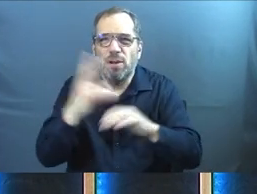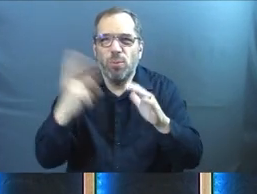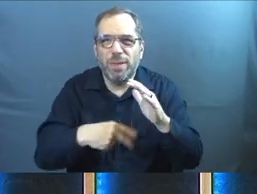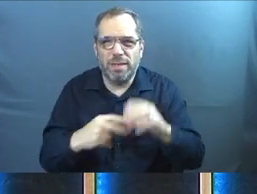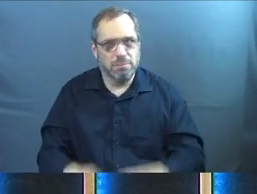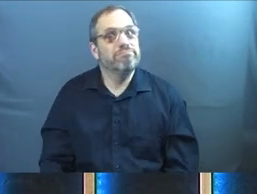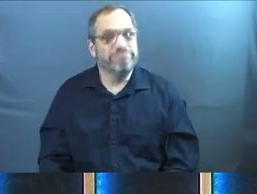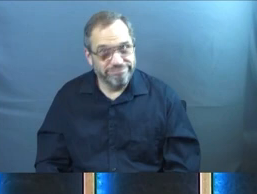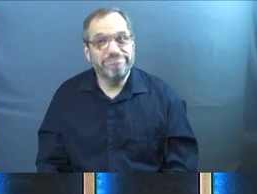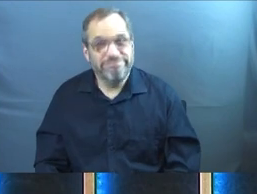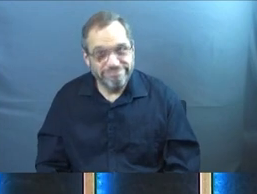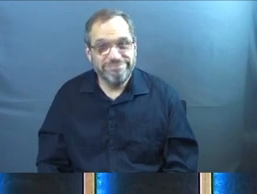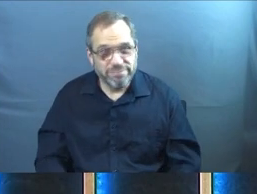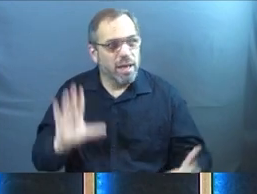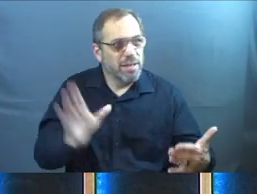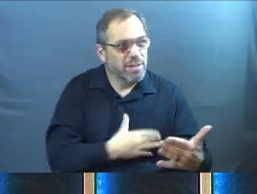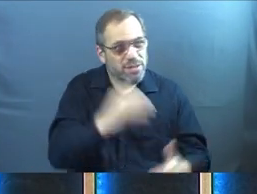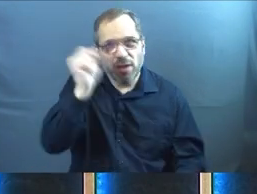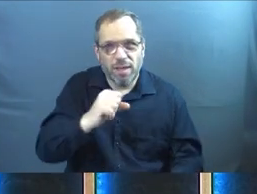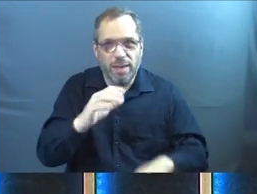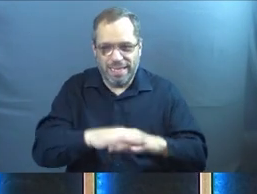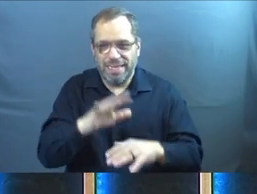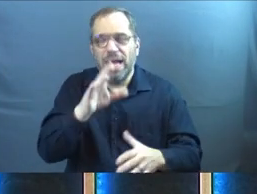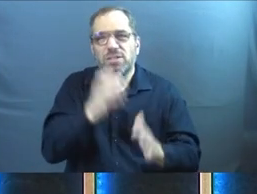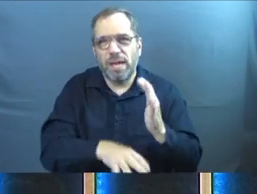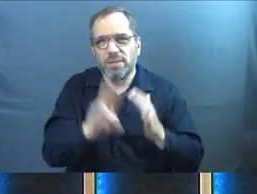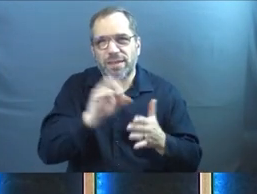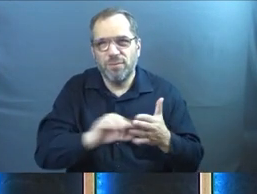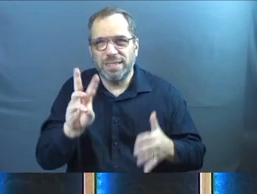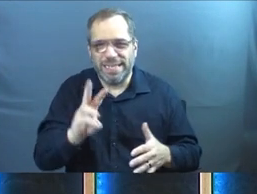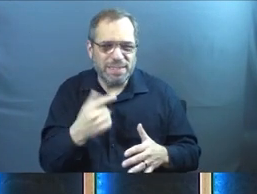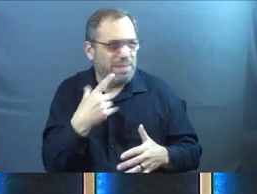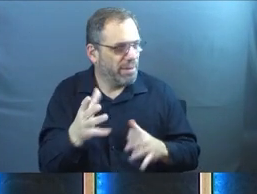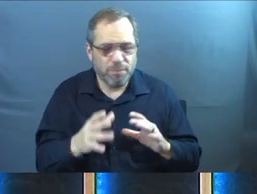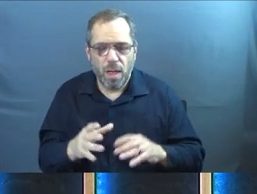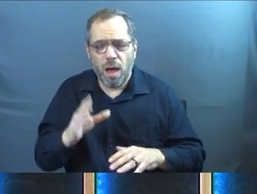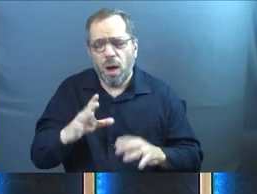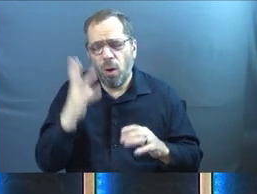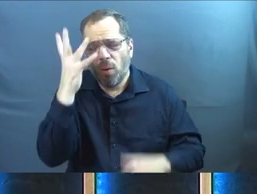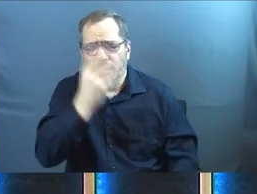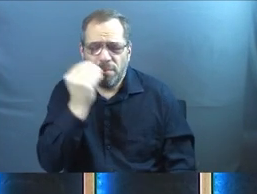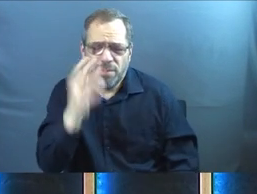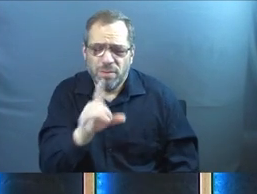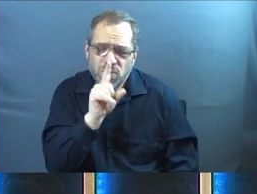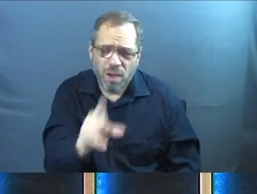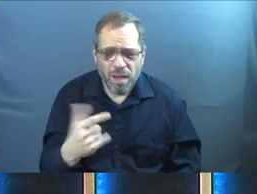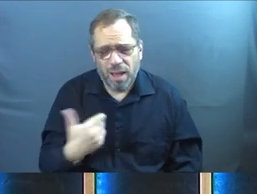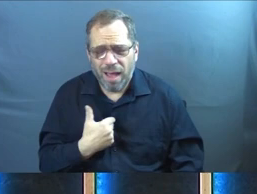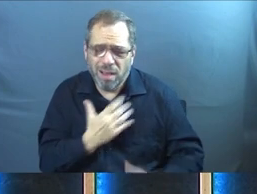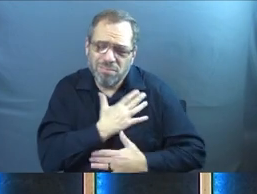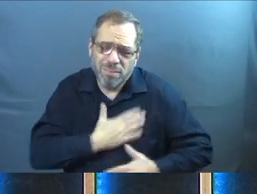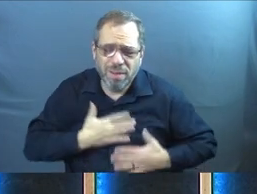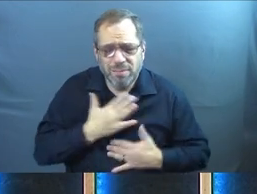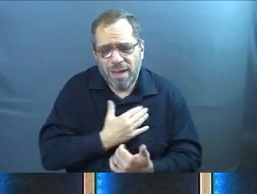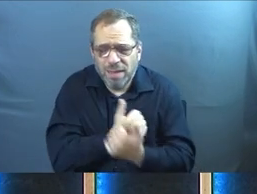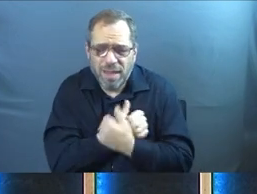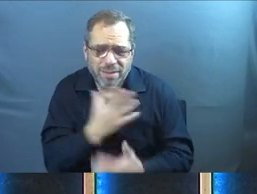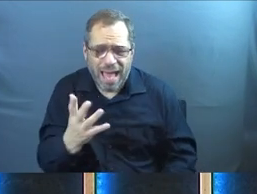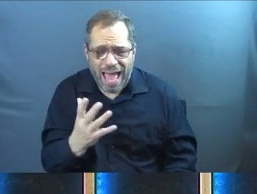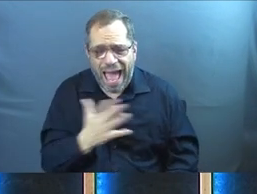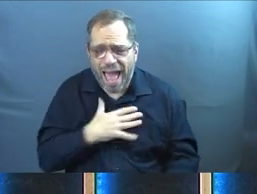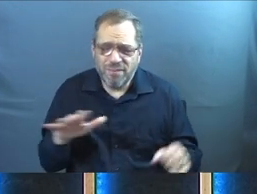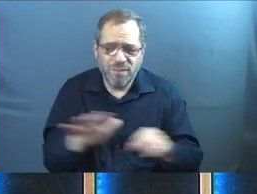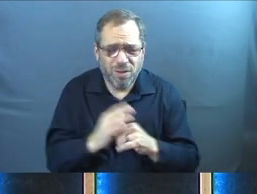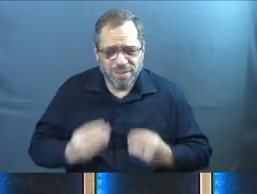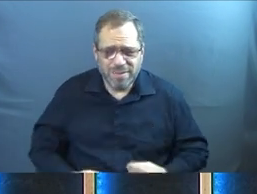sure. Song of Songs 7:6, I'll give you a little more taste. "Oh, how beautiful you are, how pleasing, my love, how full